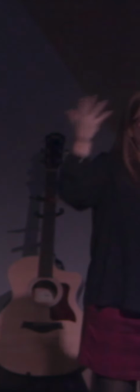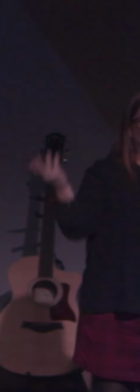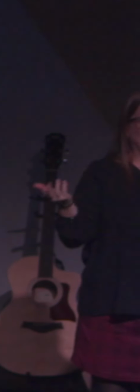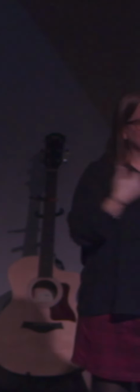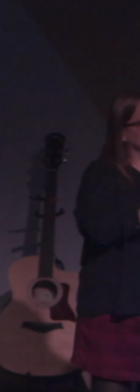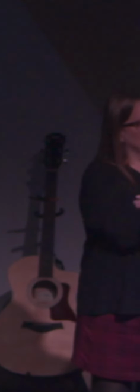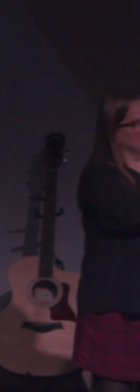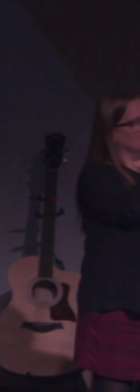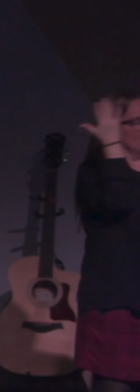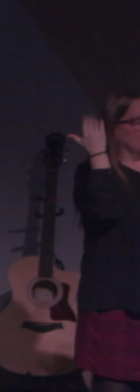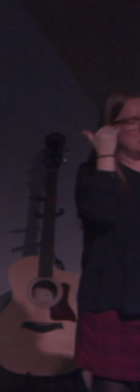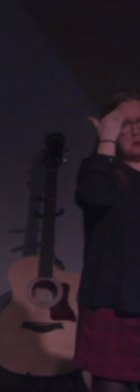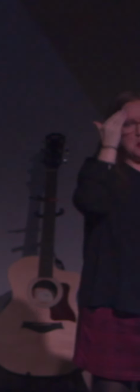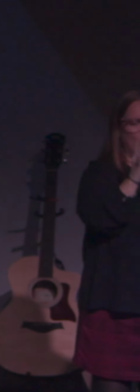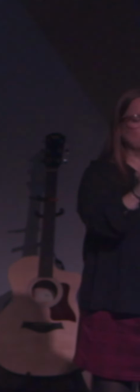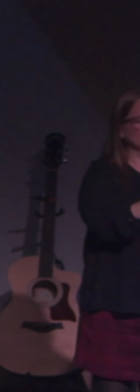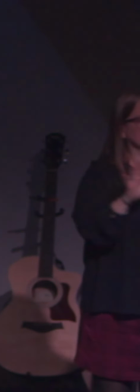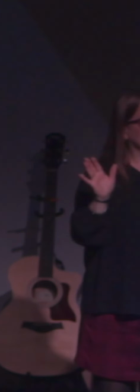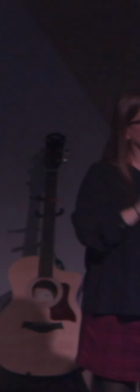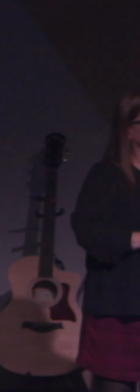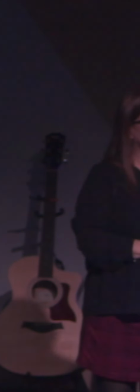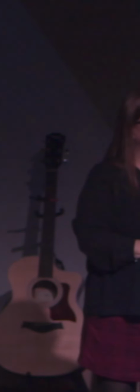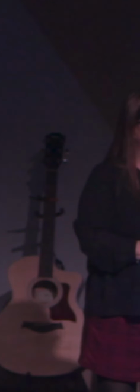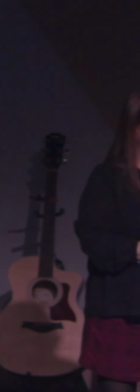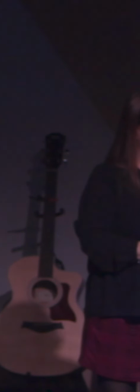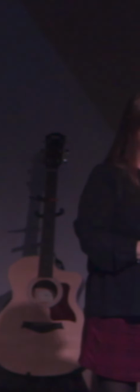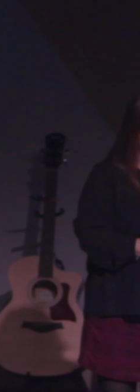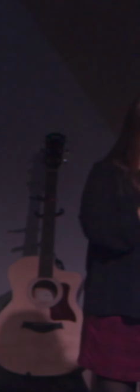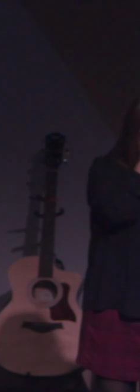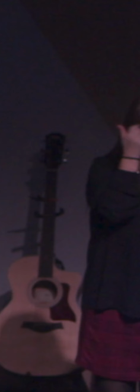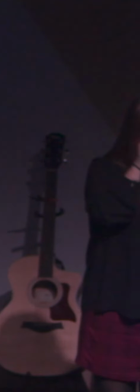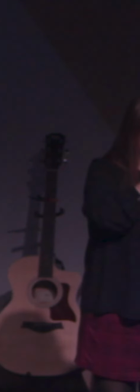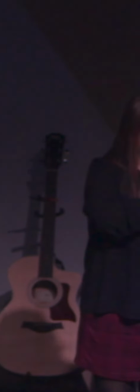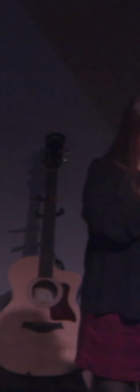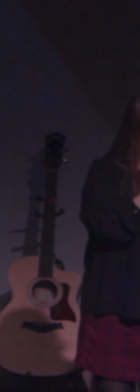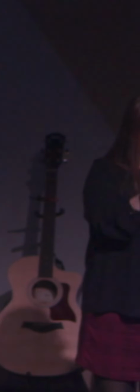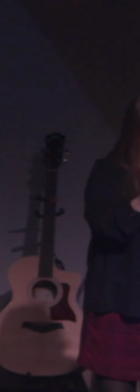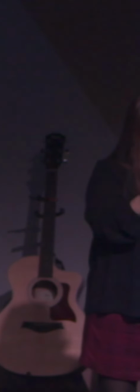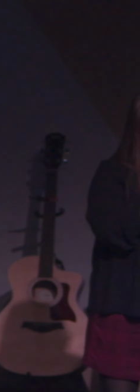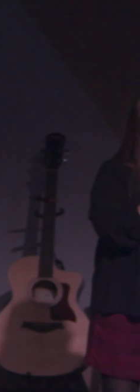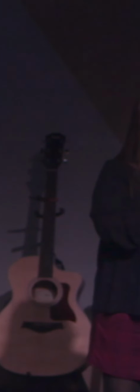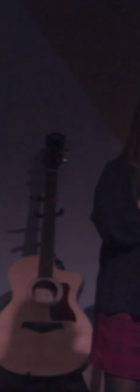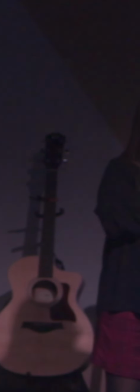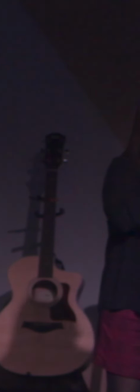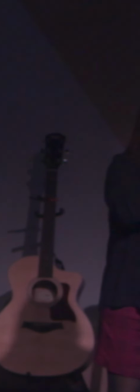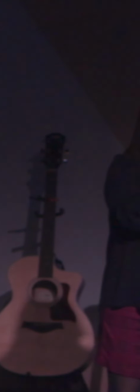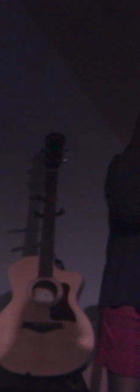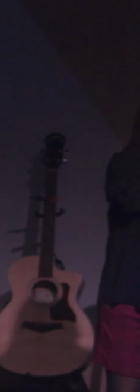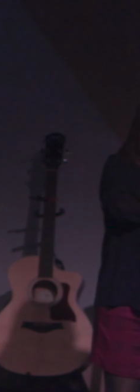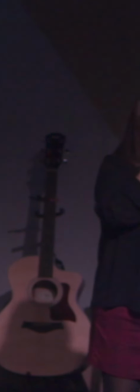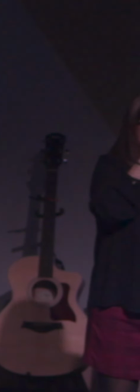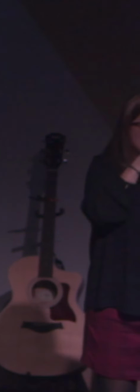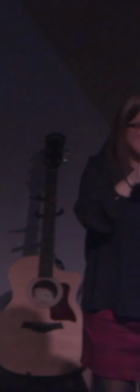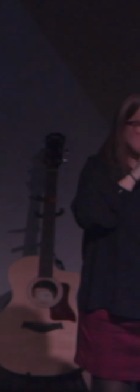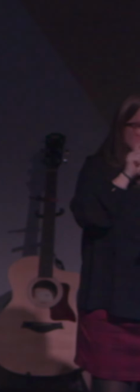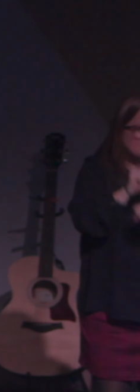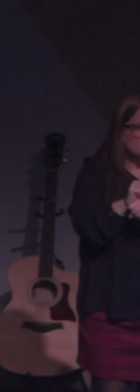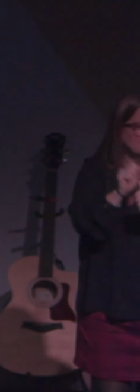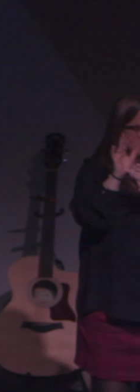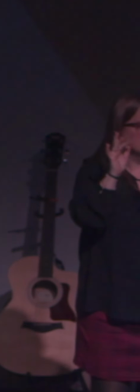know Jesus. And I think sometimes because of that, it's lost on us who Jesus was and what he did for